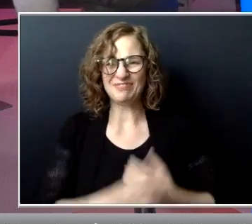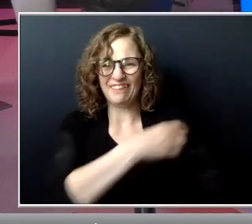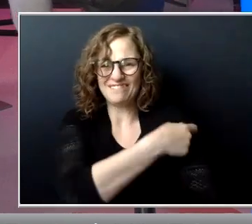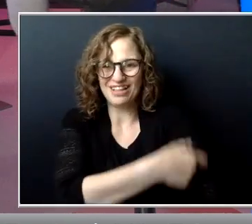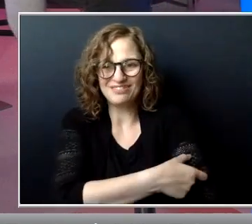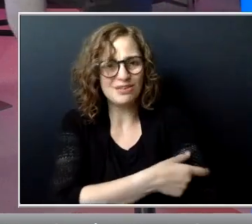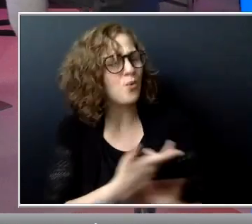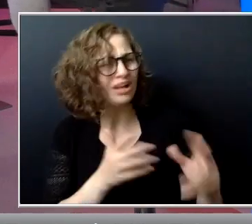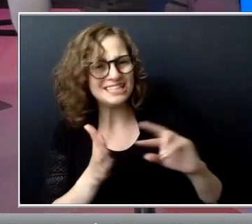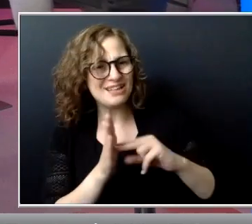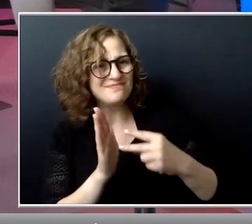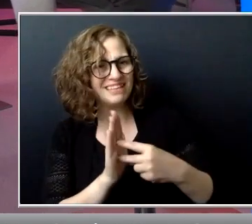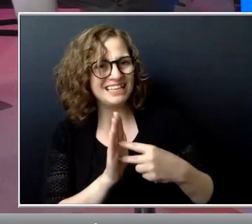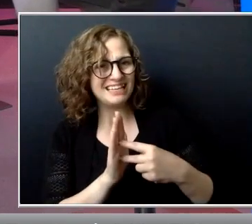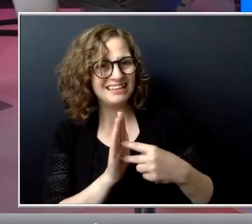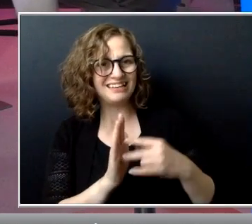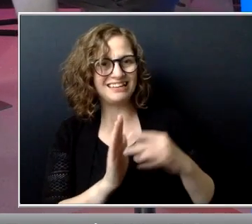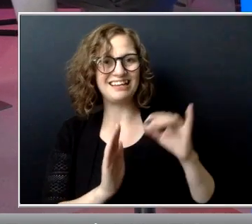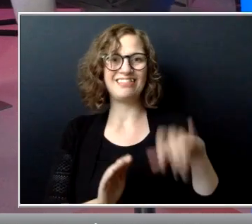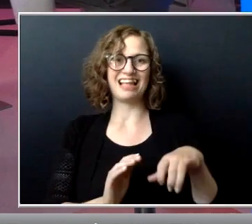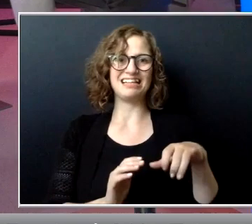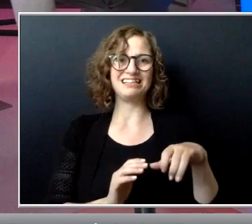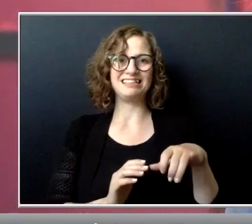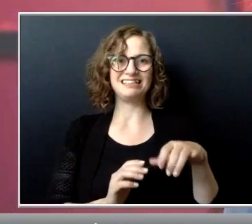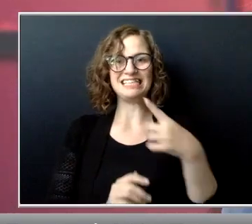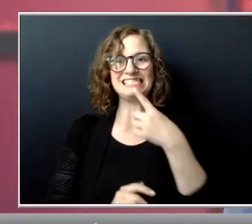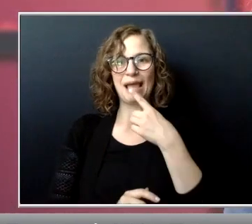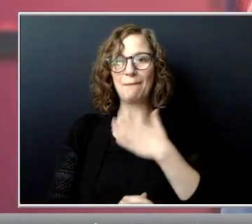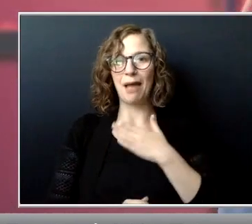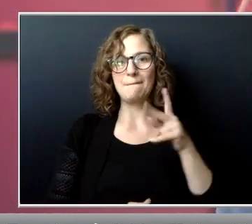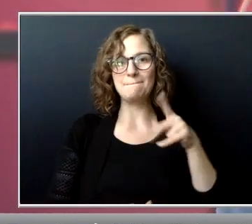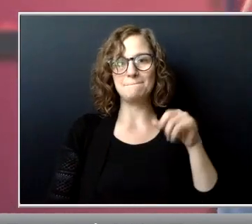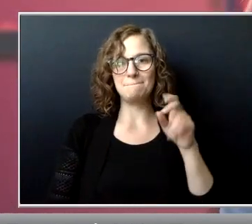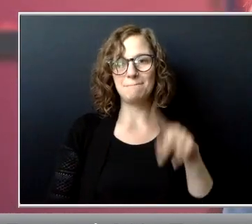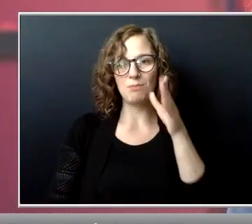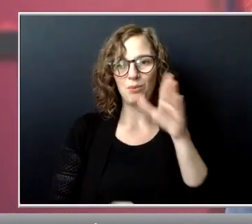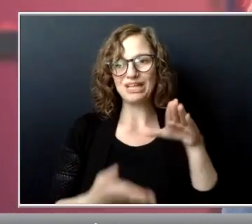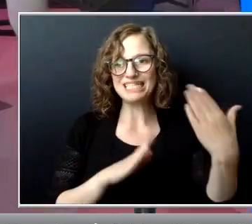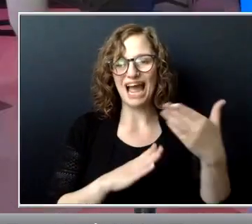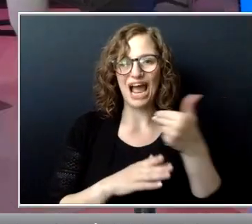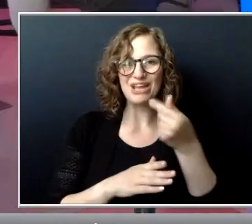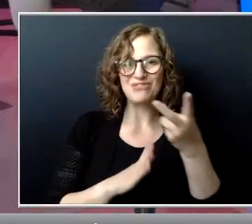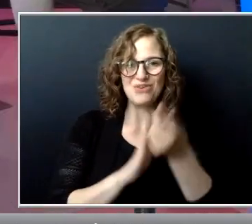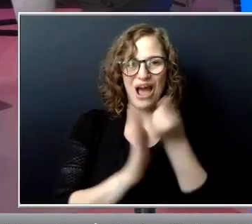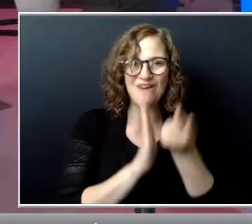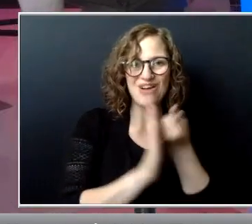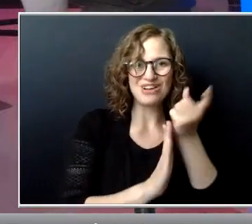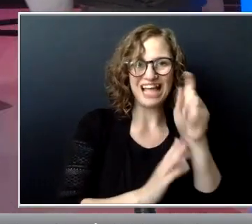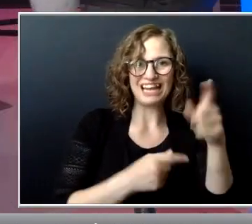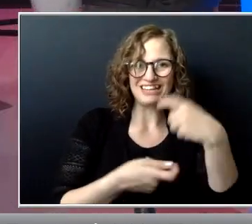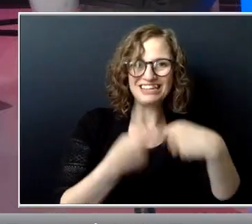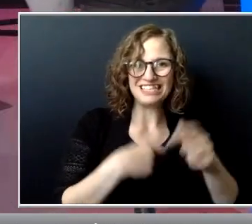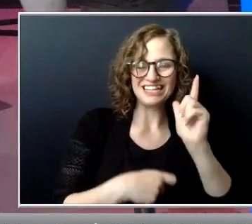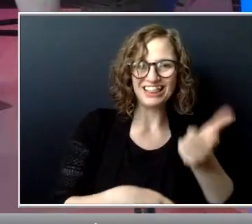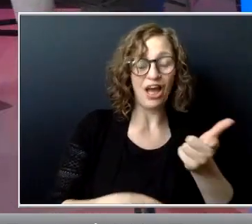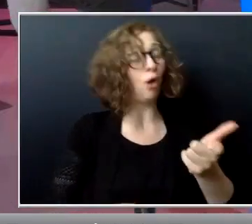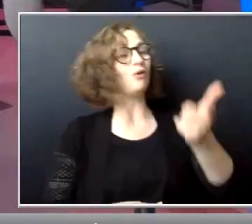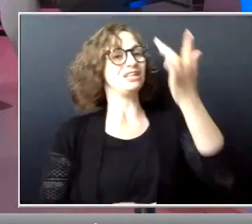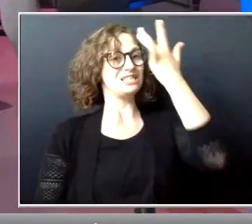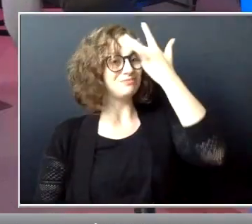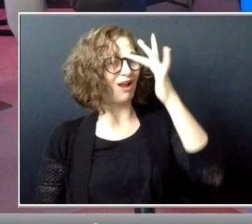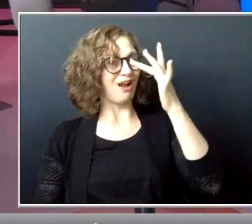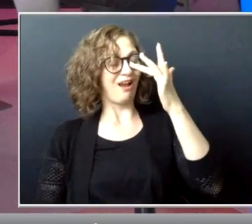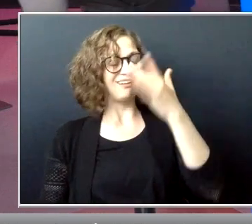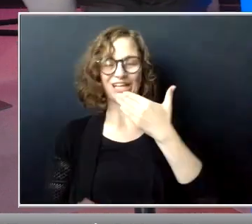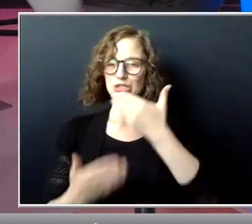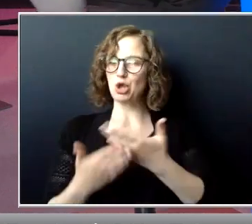That's doing? my insulin pump is going to die in a few hours, so I need to change it later. Oh, that's good. That's smart. Yep. It's a good thing I'm sitting here, right?